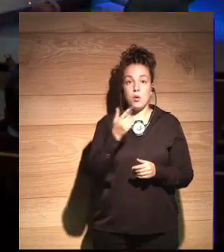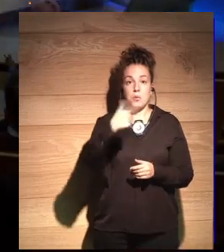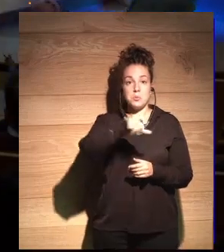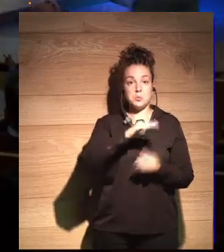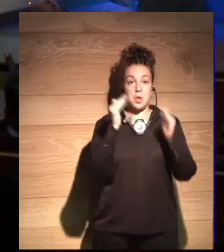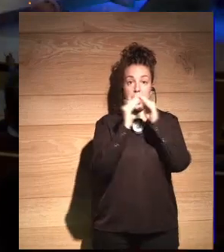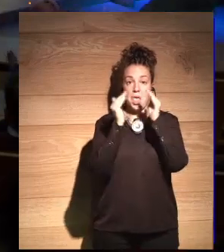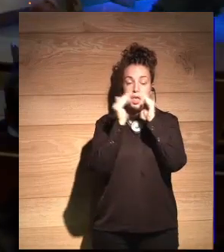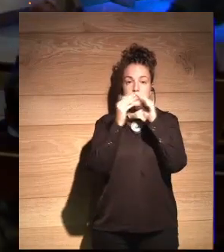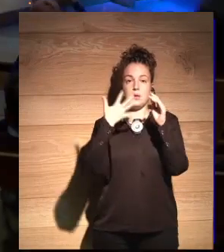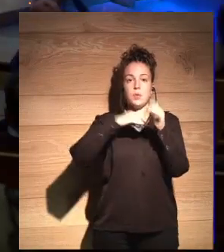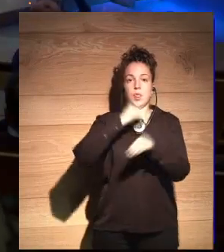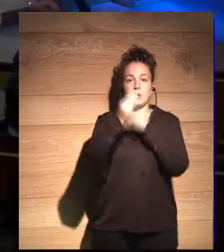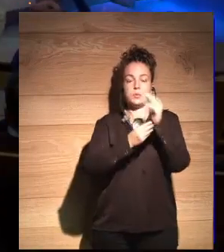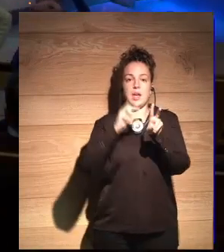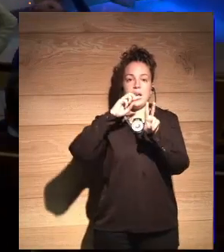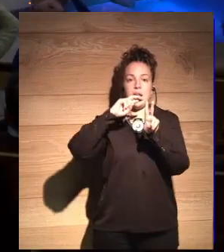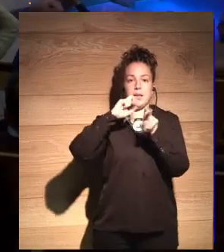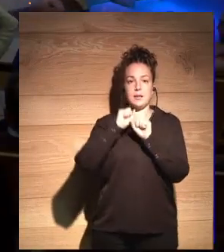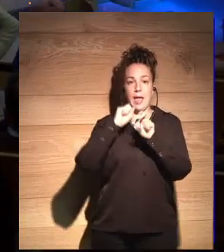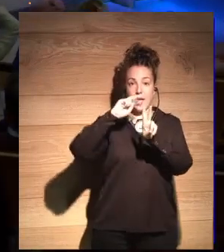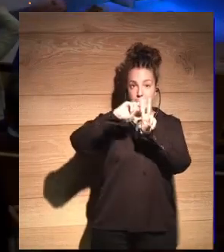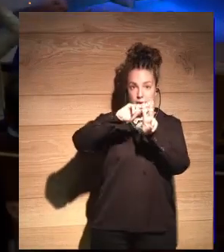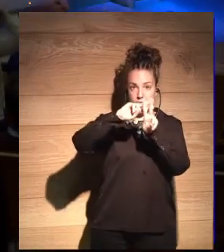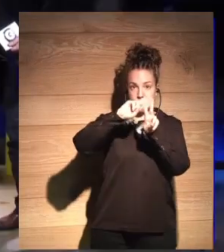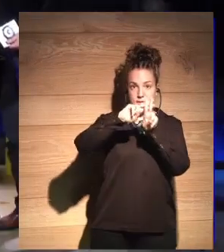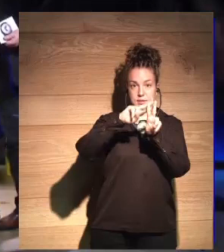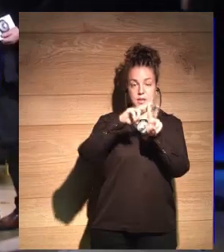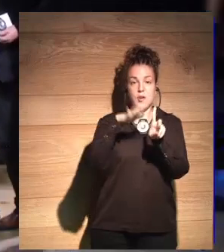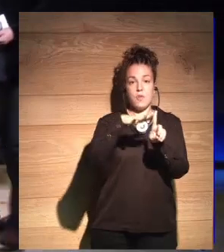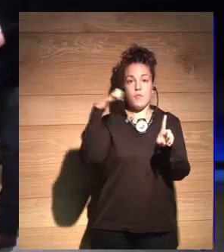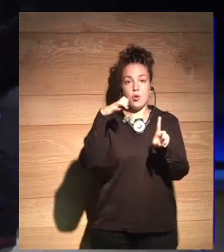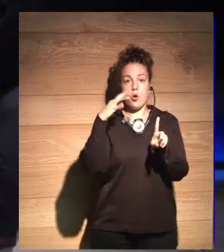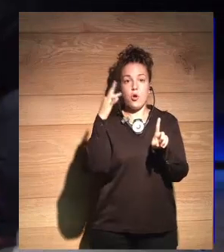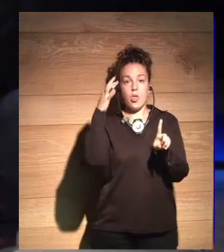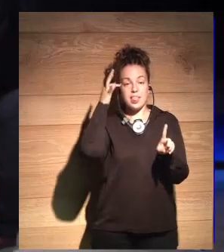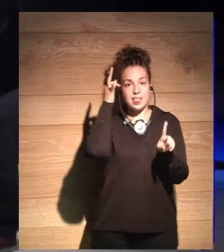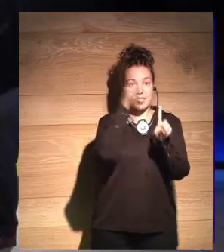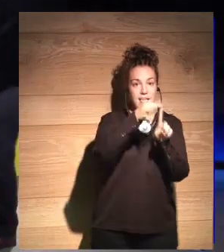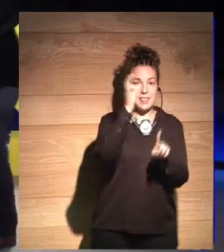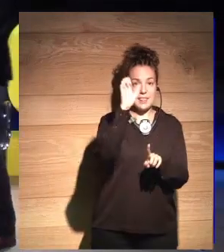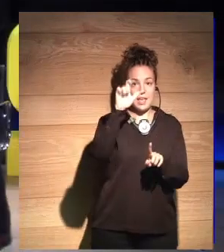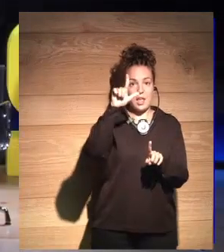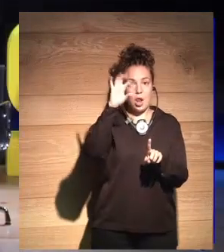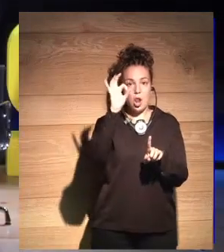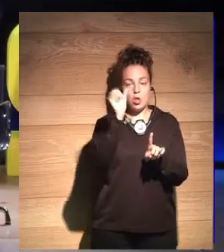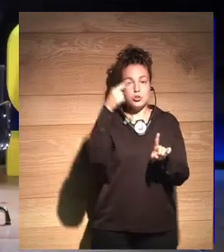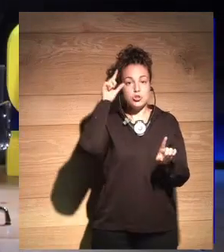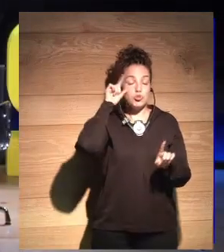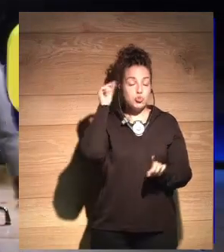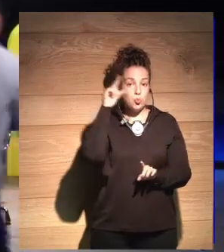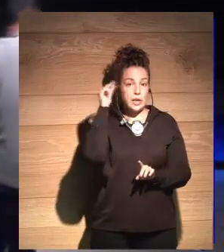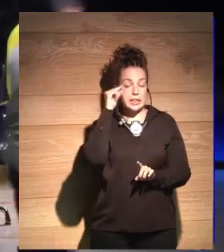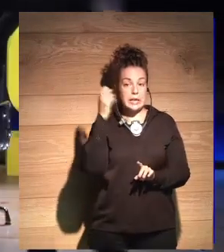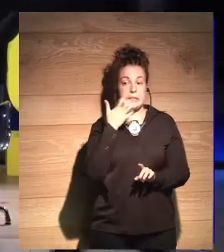dialogue, I wanted to remind you that if you want to ask questions, you can do it from home, if you like, through the hashtag,